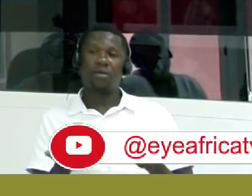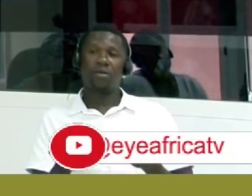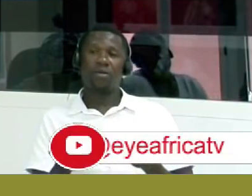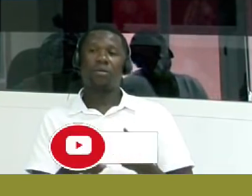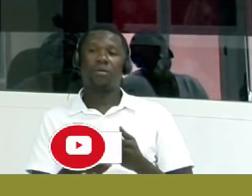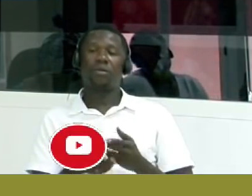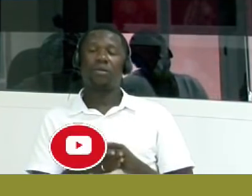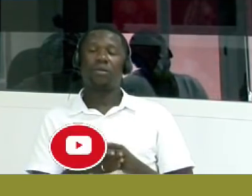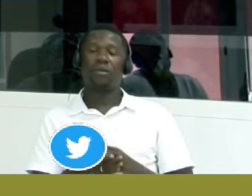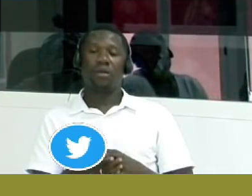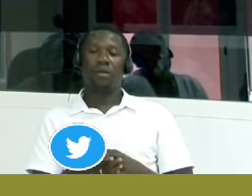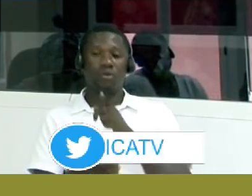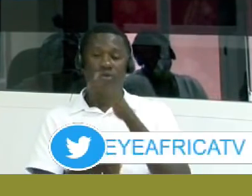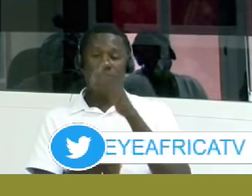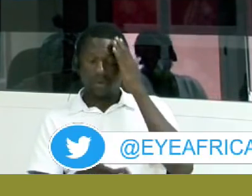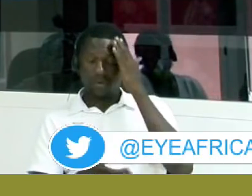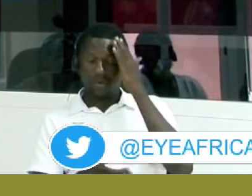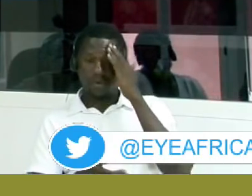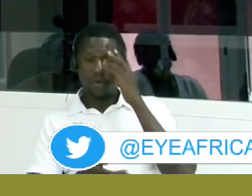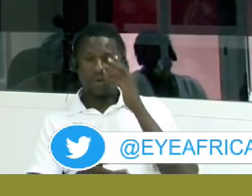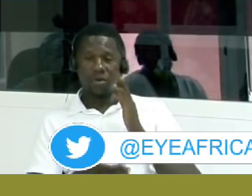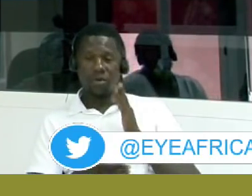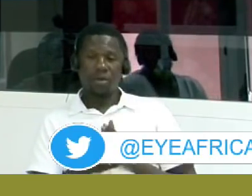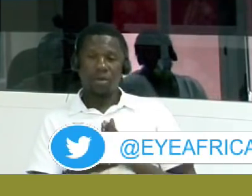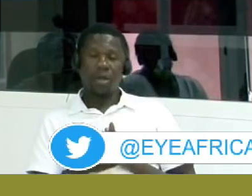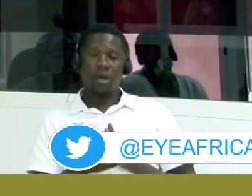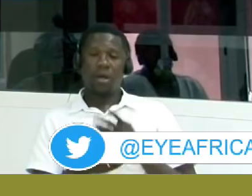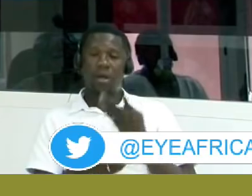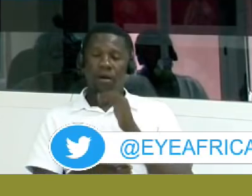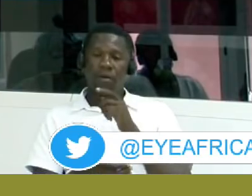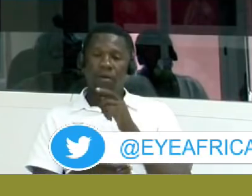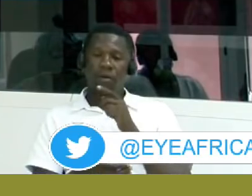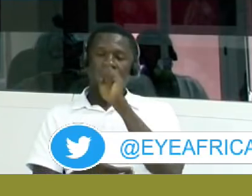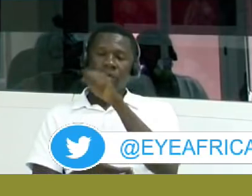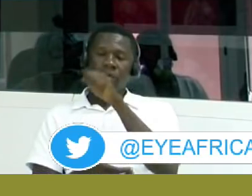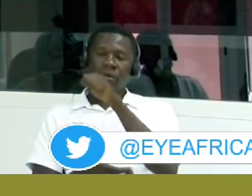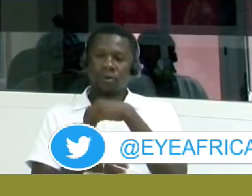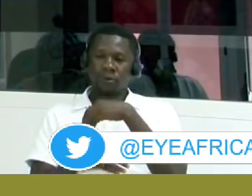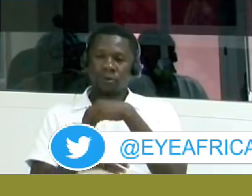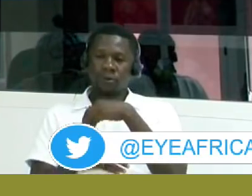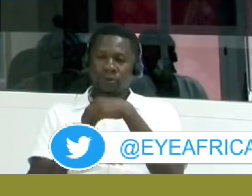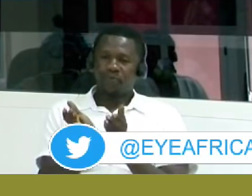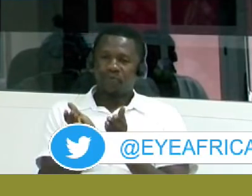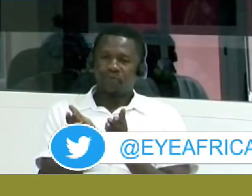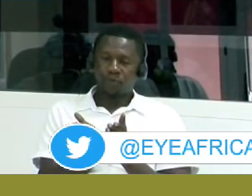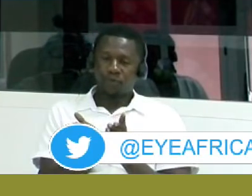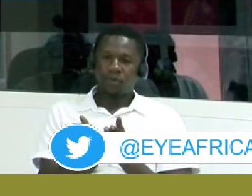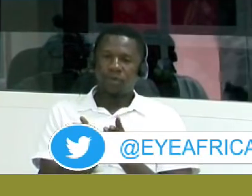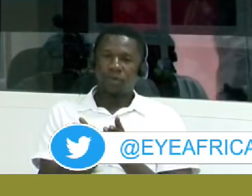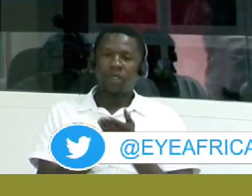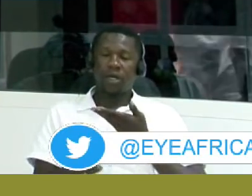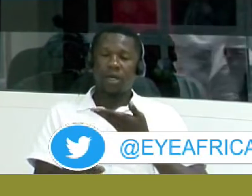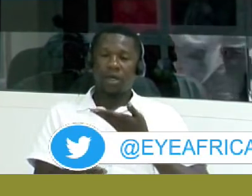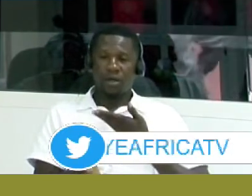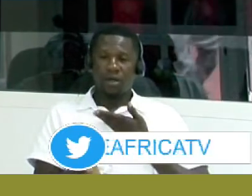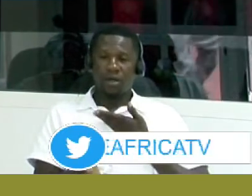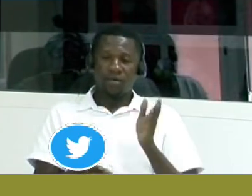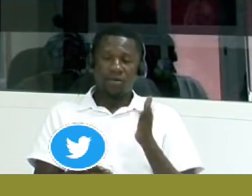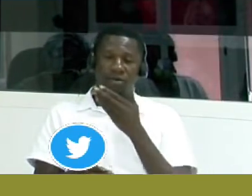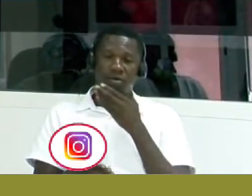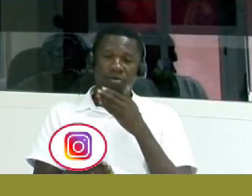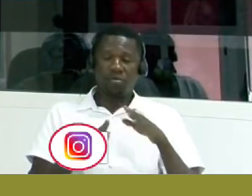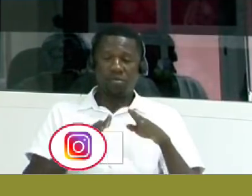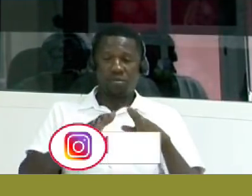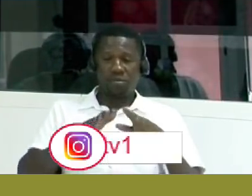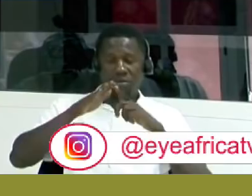You know, in fact, if your forces have gone